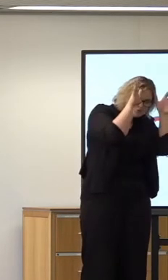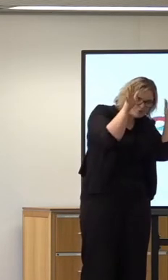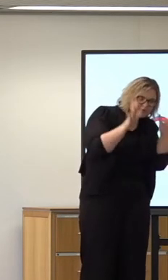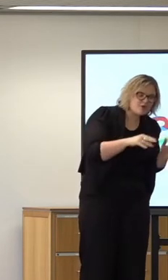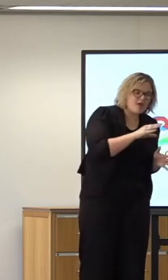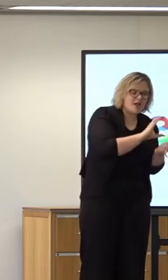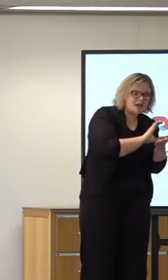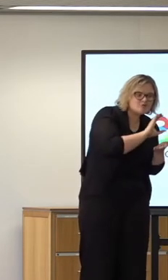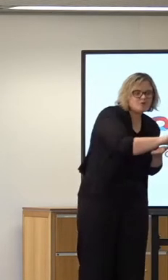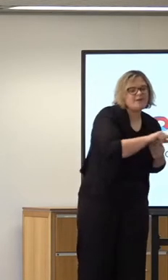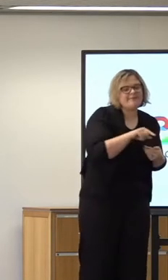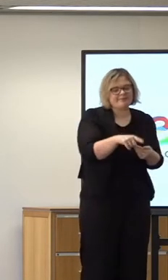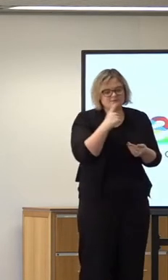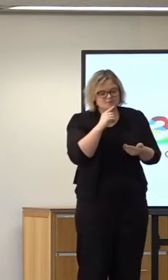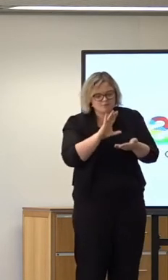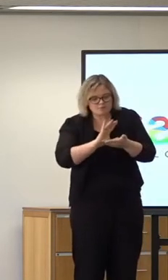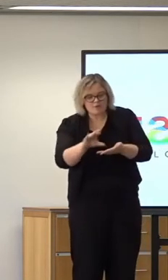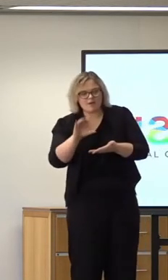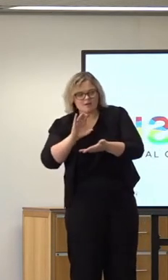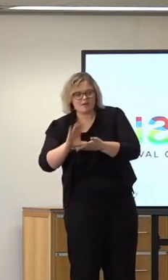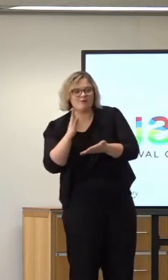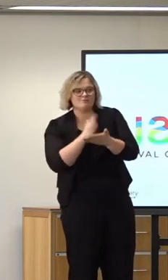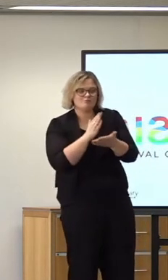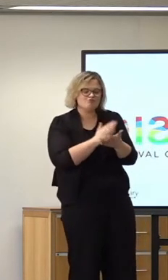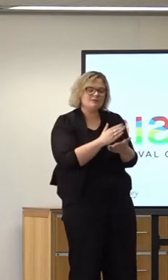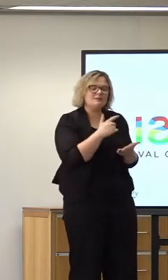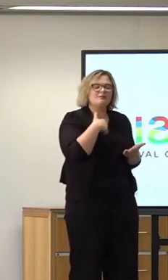success rate for First Nations artists in the